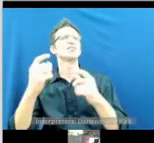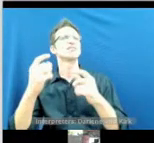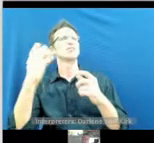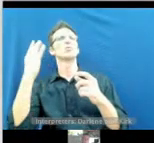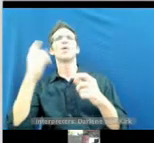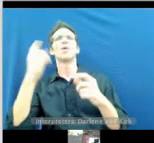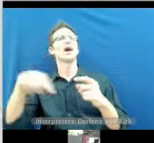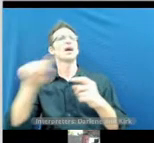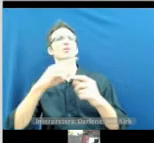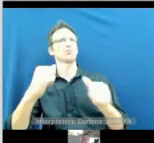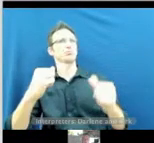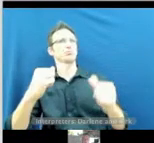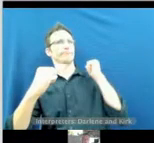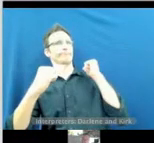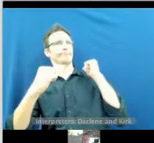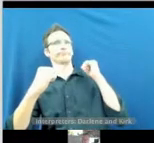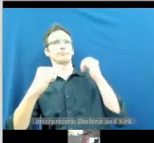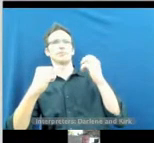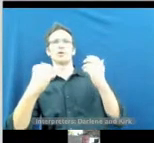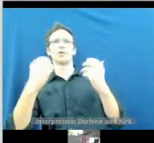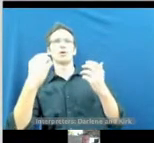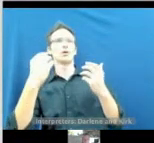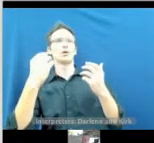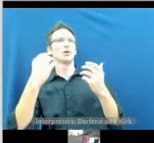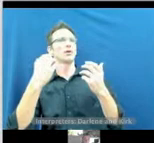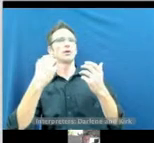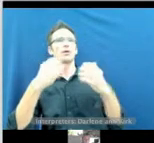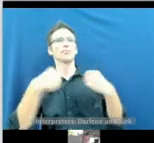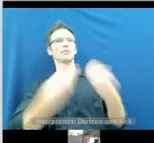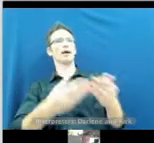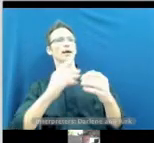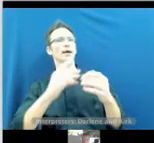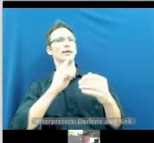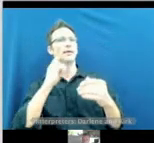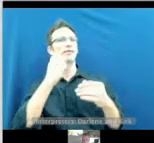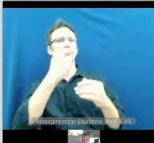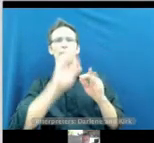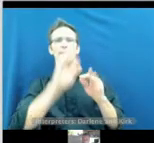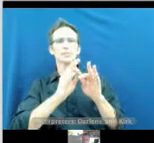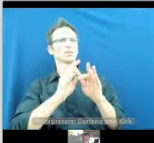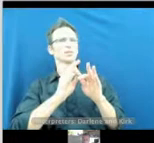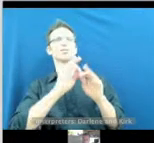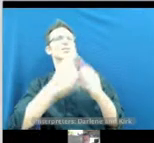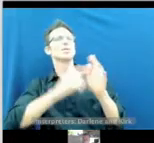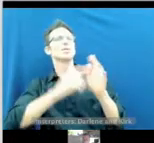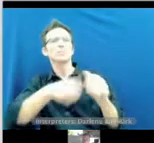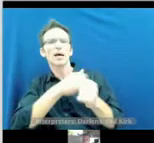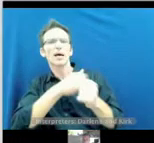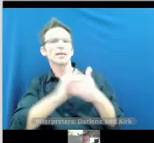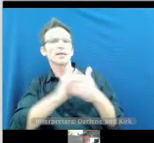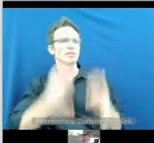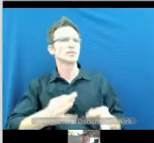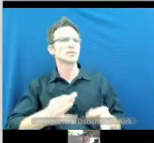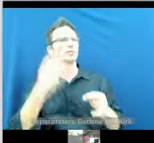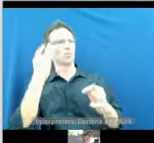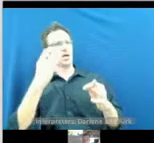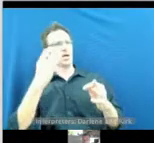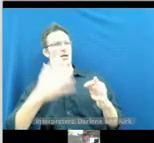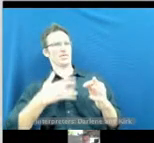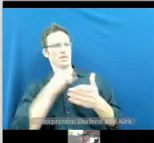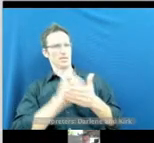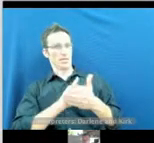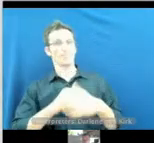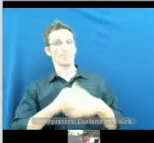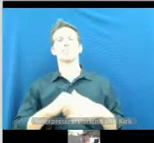behind the drive for someone to say that they don't do that type of work? So from there, I went on then